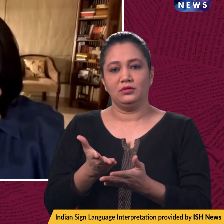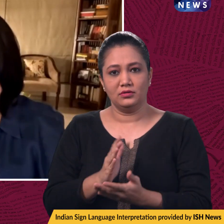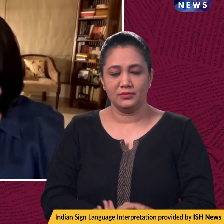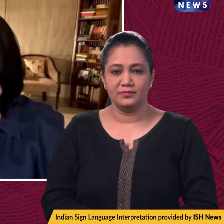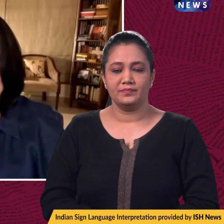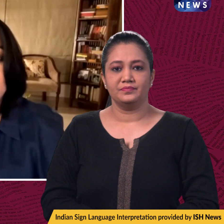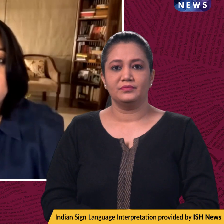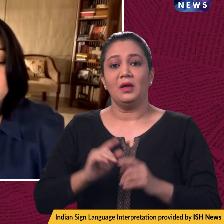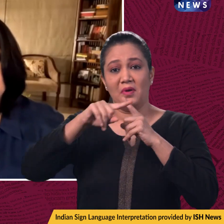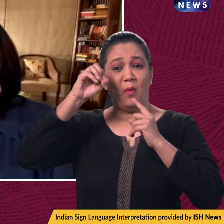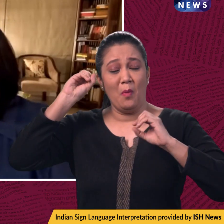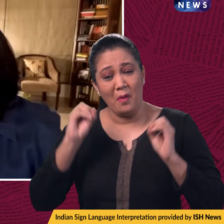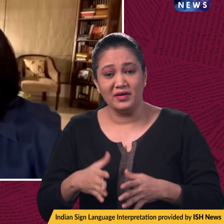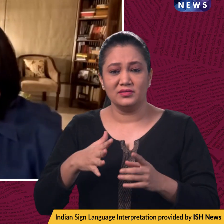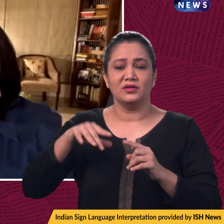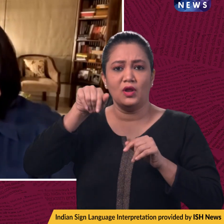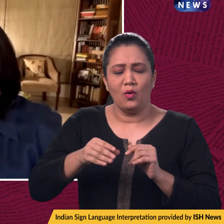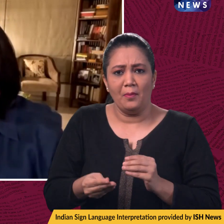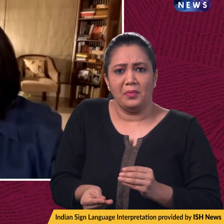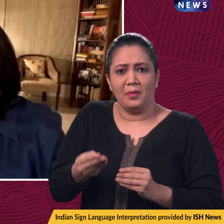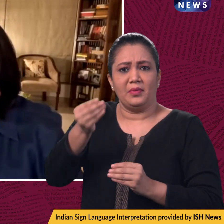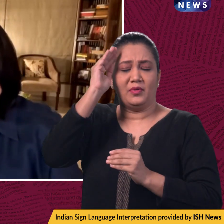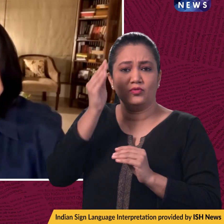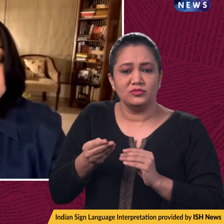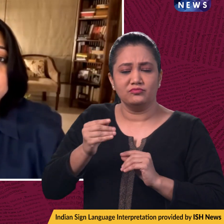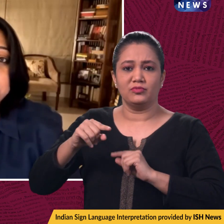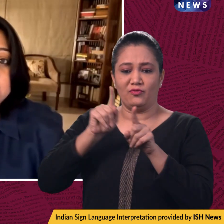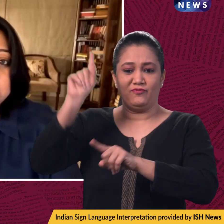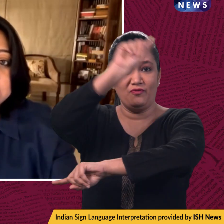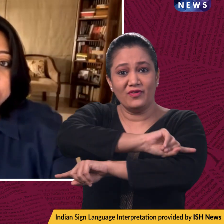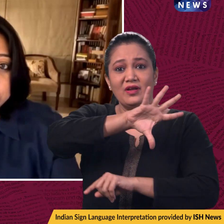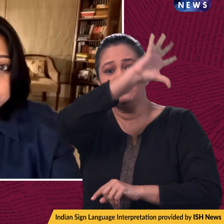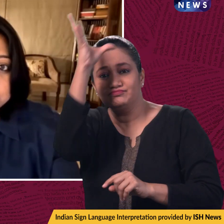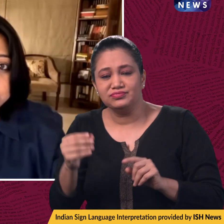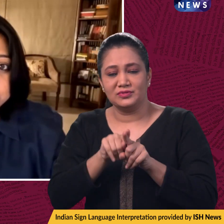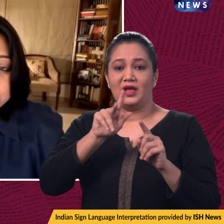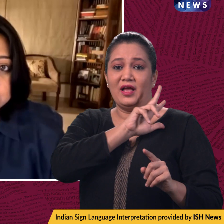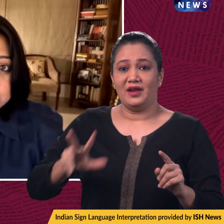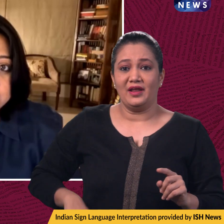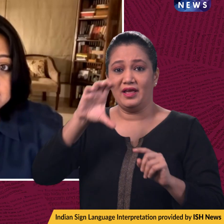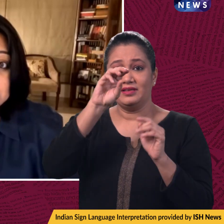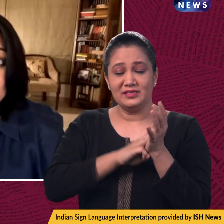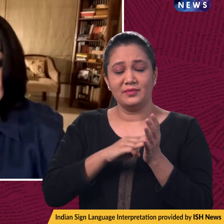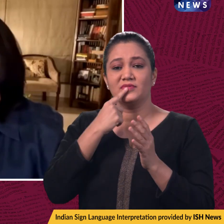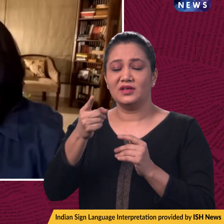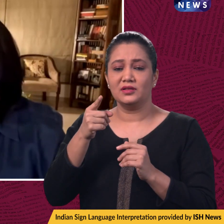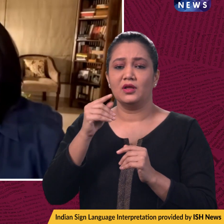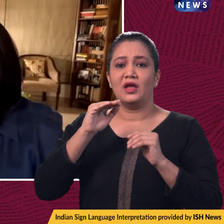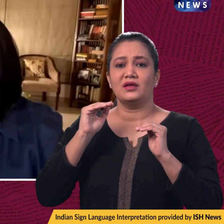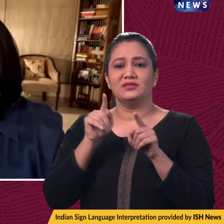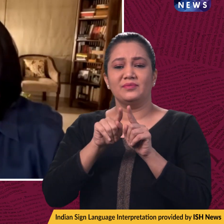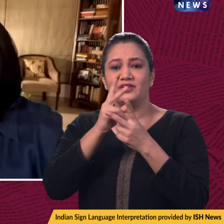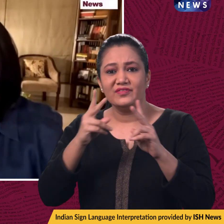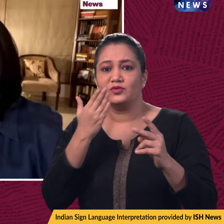much worse. And because of all of the developments we had during the course of the day, to begin with, the Chief Minister of Karnataka has closed